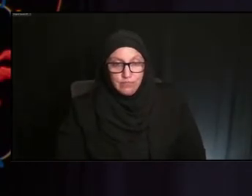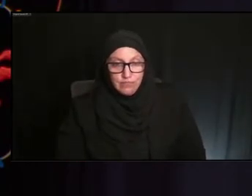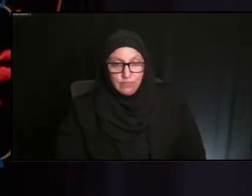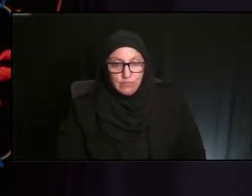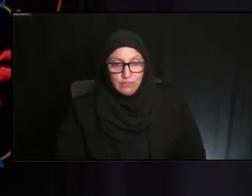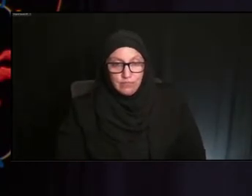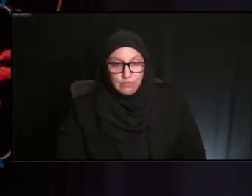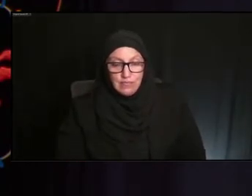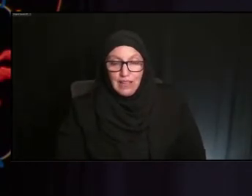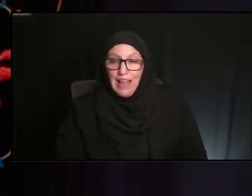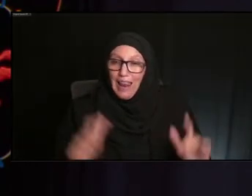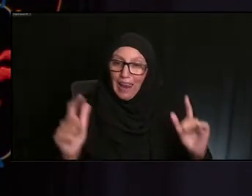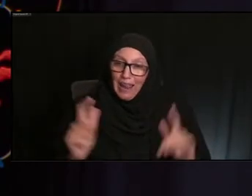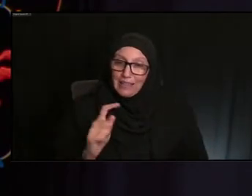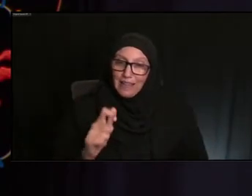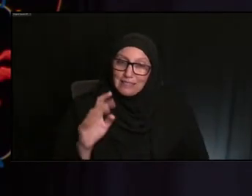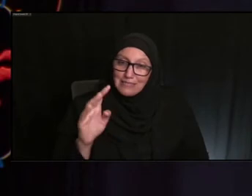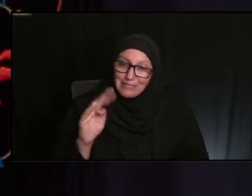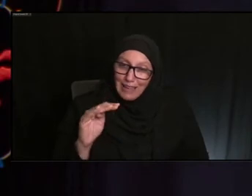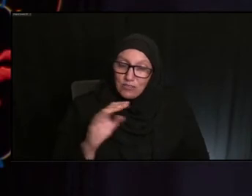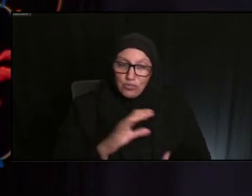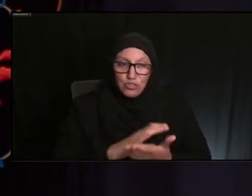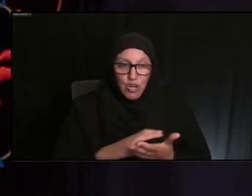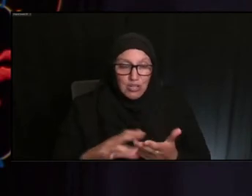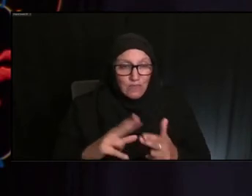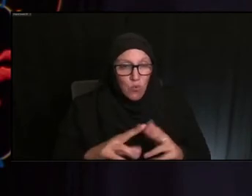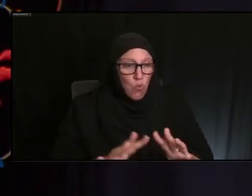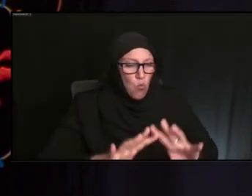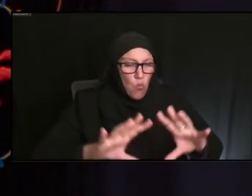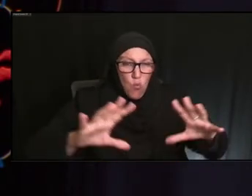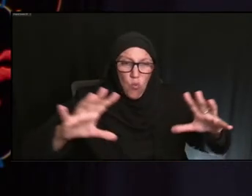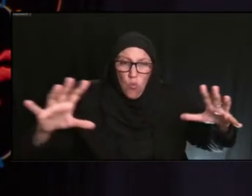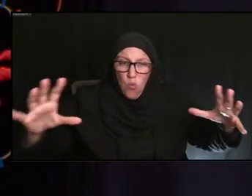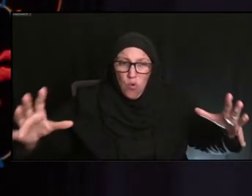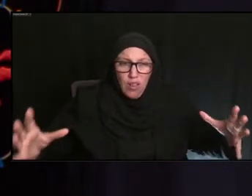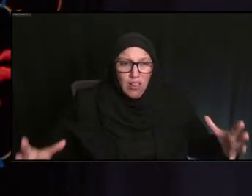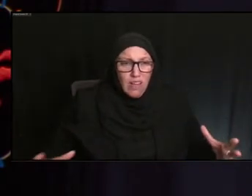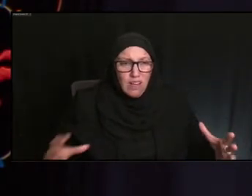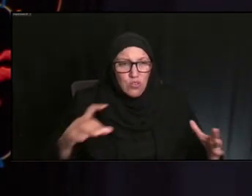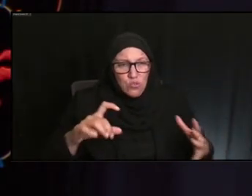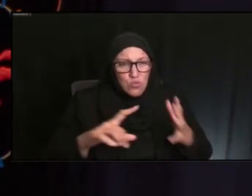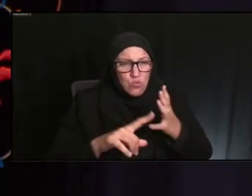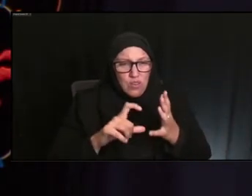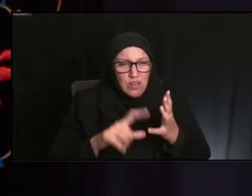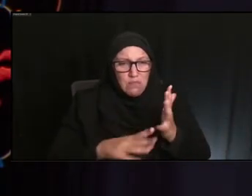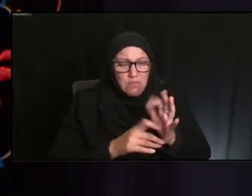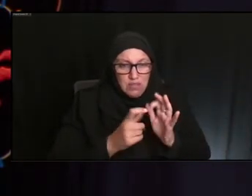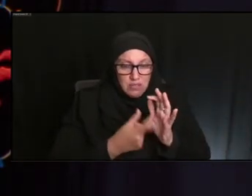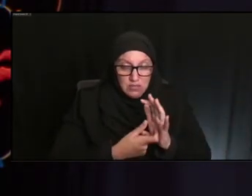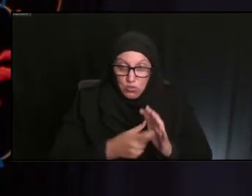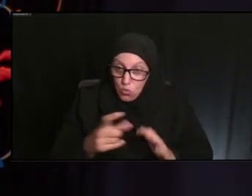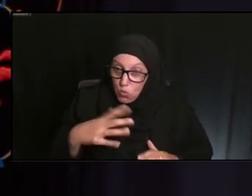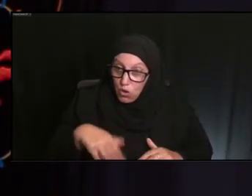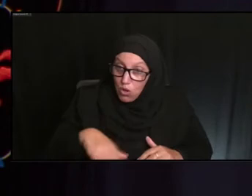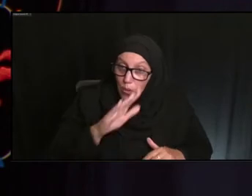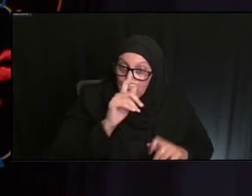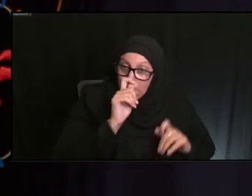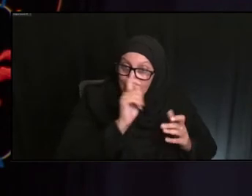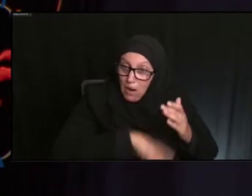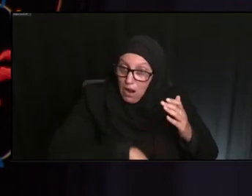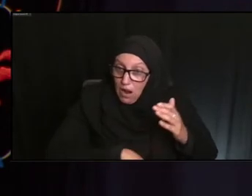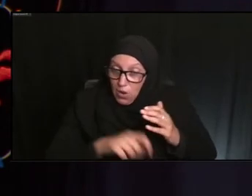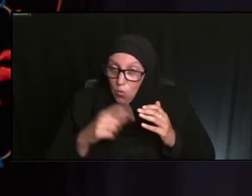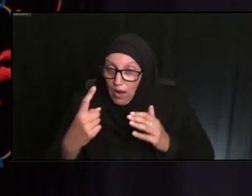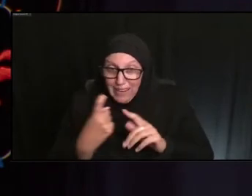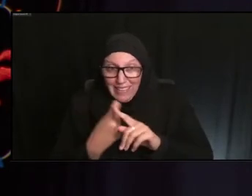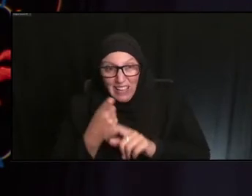than $10 for all the cucumbers. All of them. Now go get a kilo of cucumbers. Just to give you perspective, when you read the